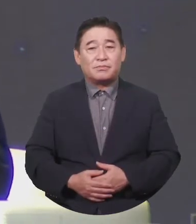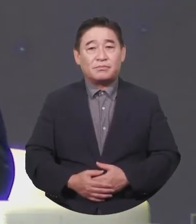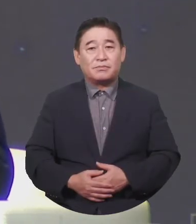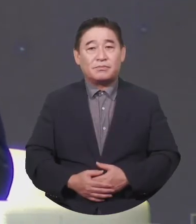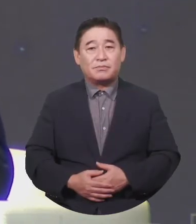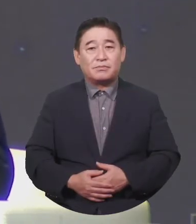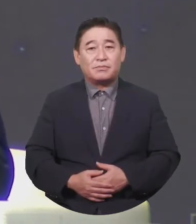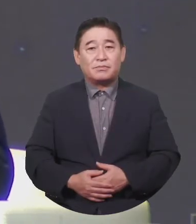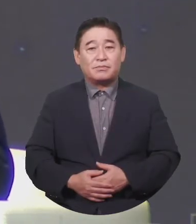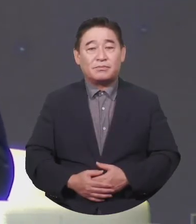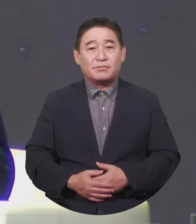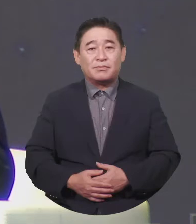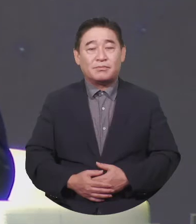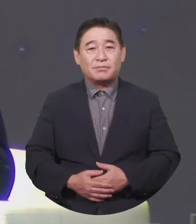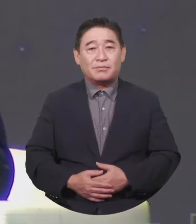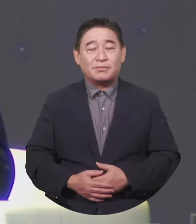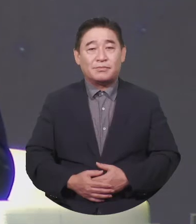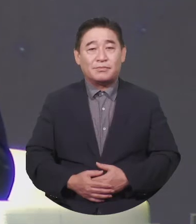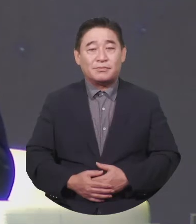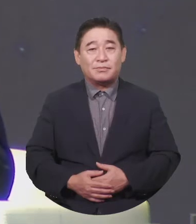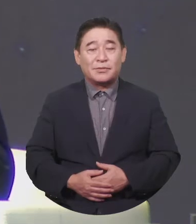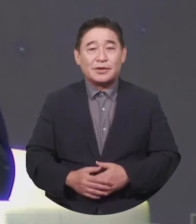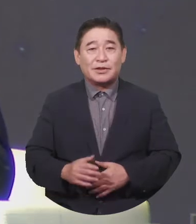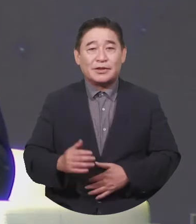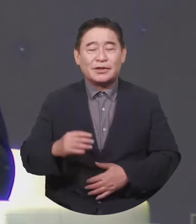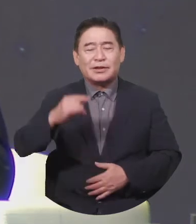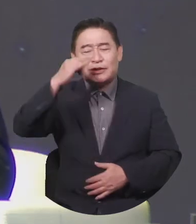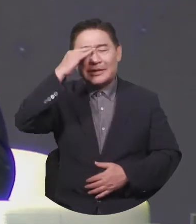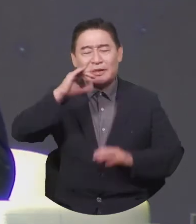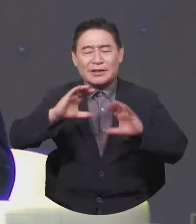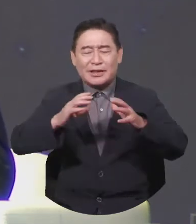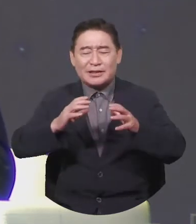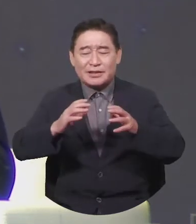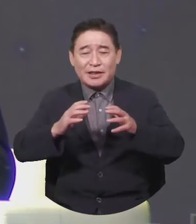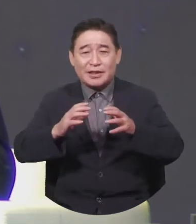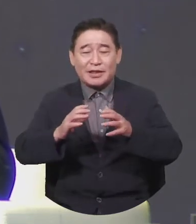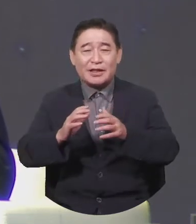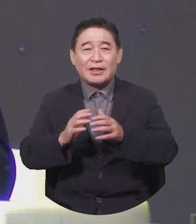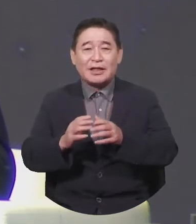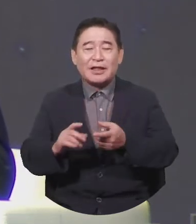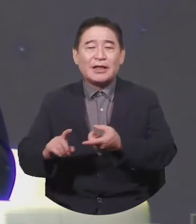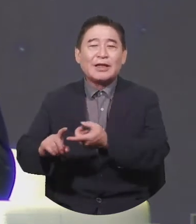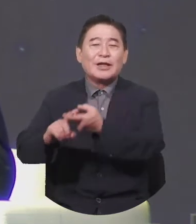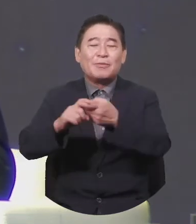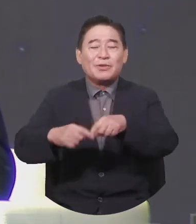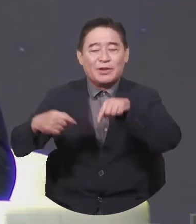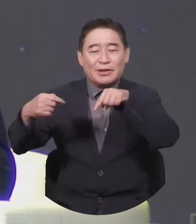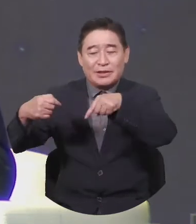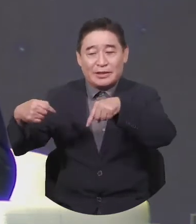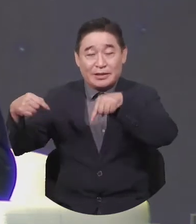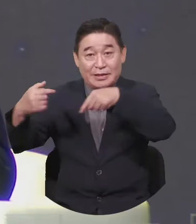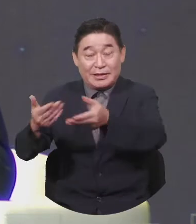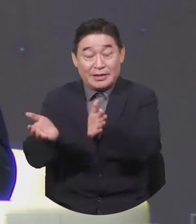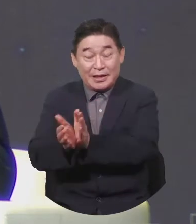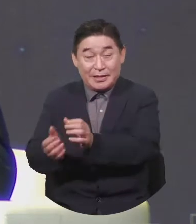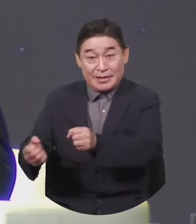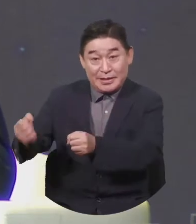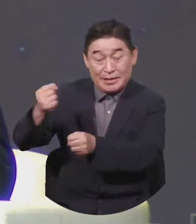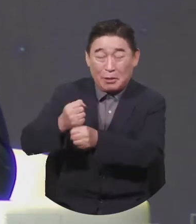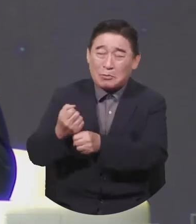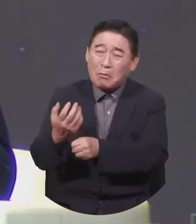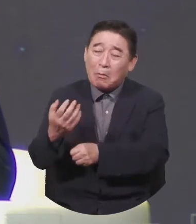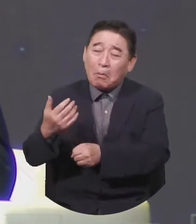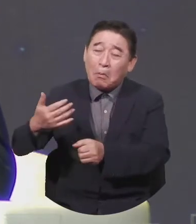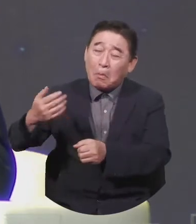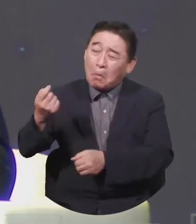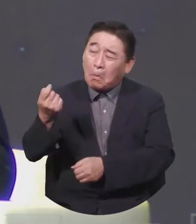to develop our grand strategy. And we strongly rely on trilateral cooperation as